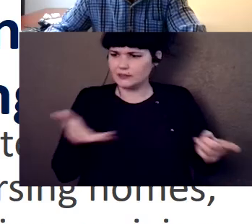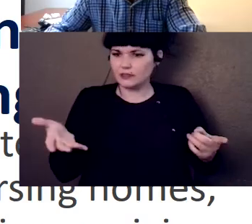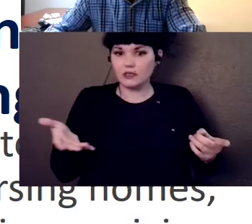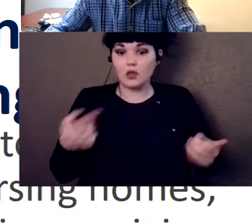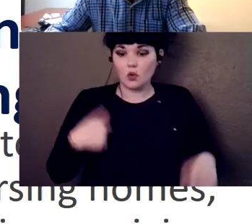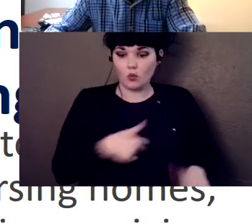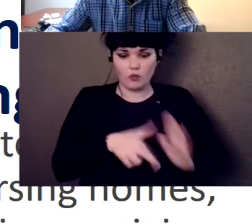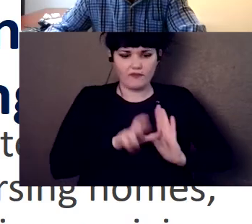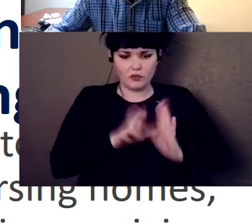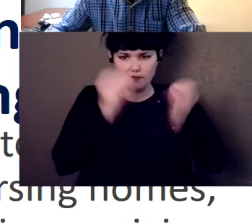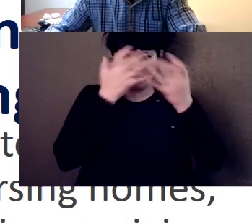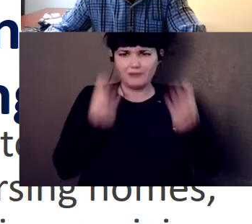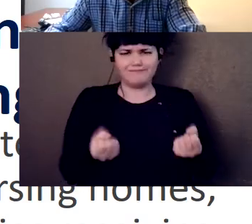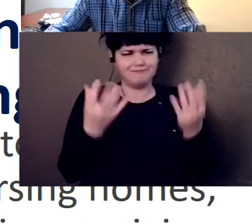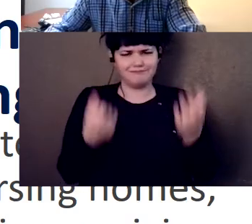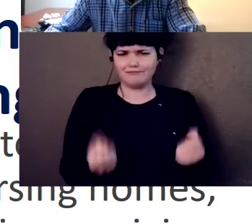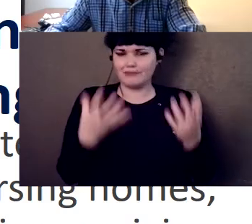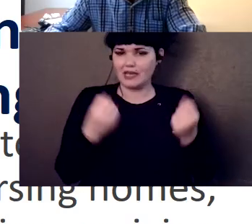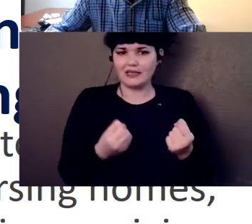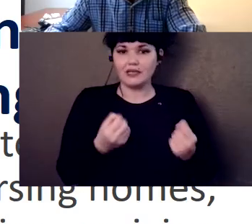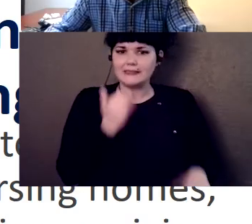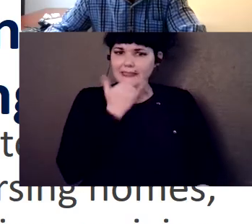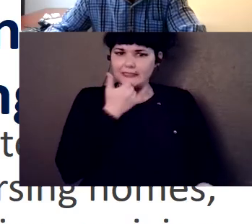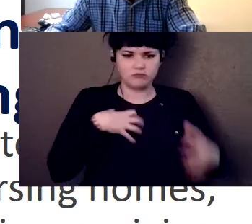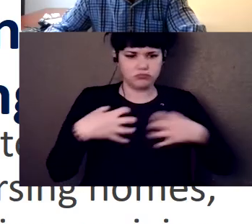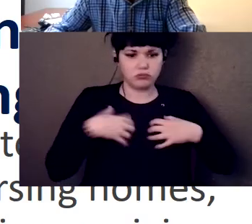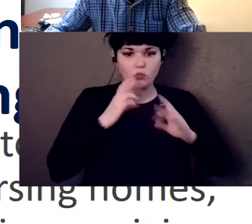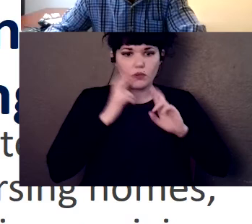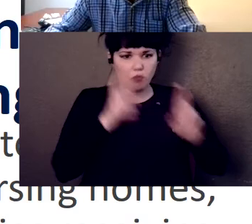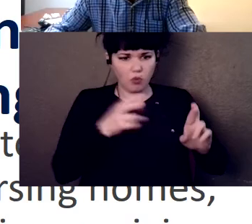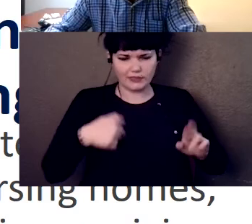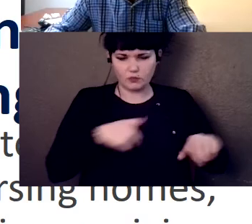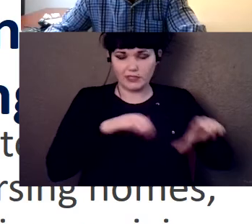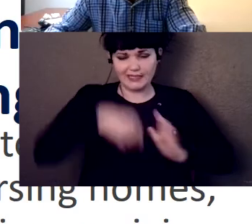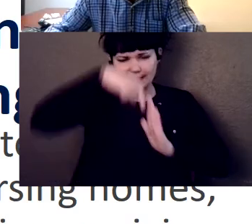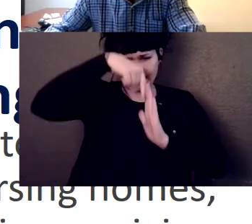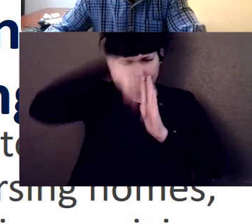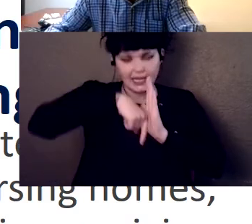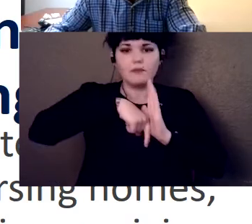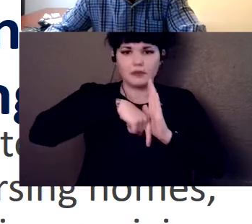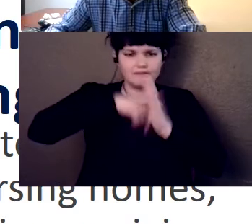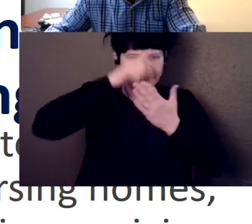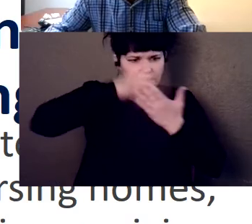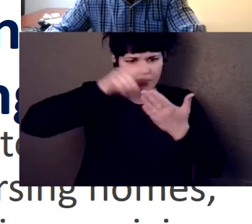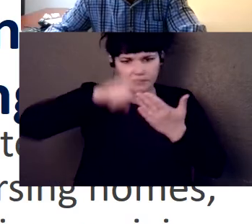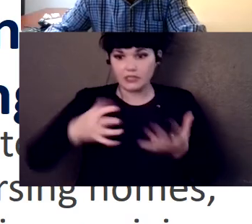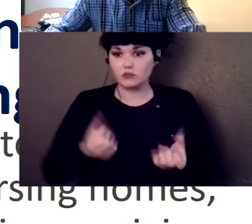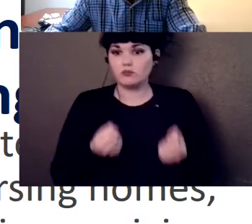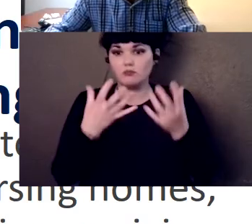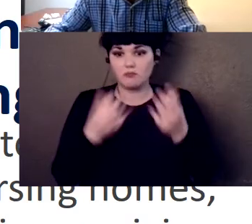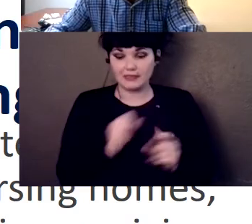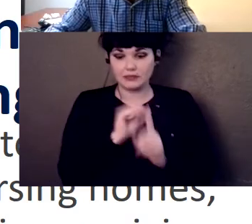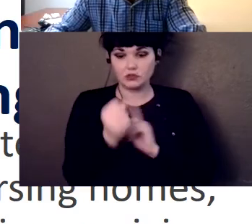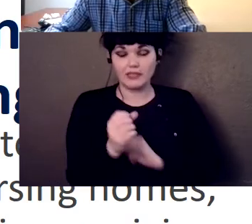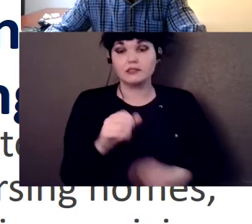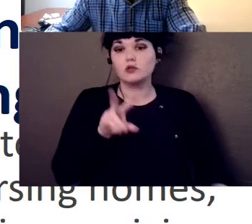incident reports in 2017 and 2018 and conducted in-depth investigations into several incidents from 2016 through